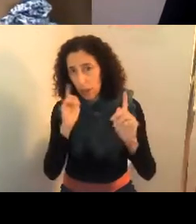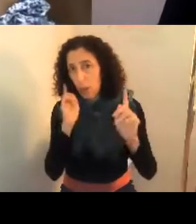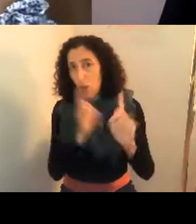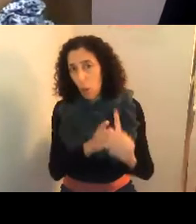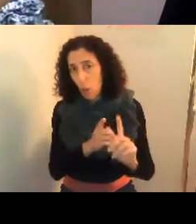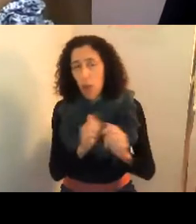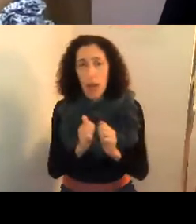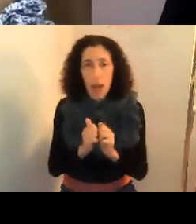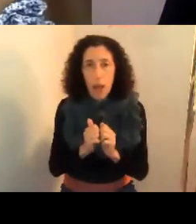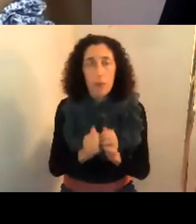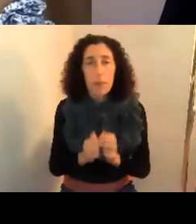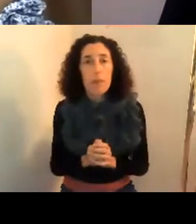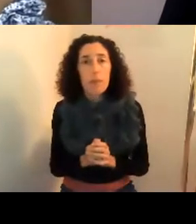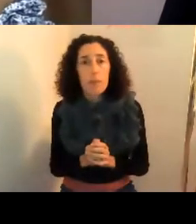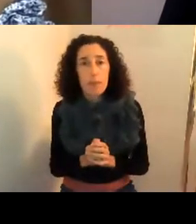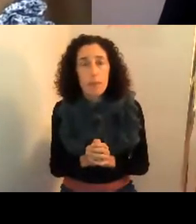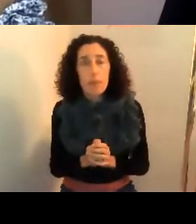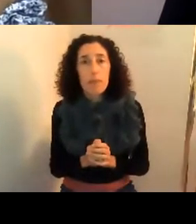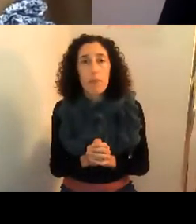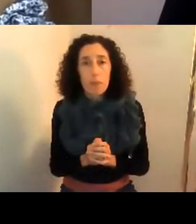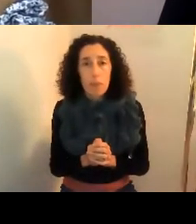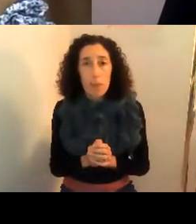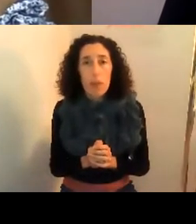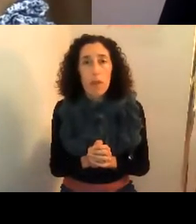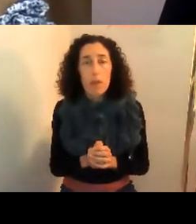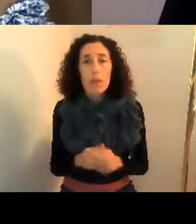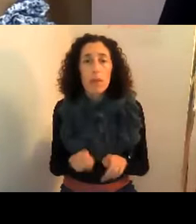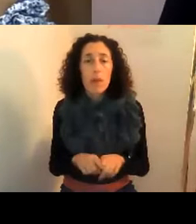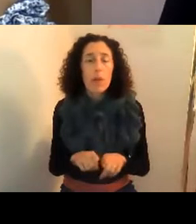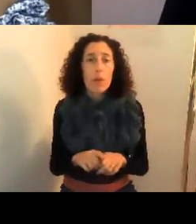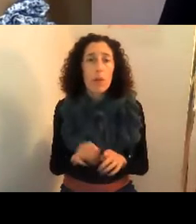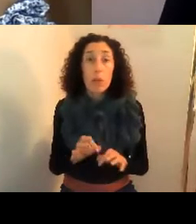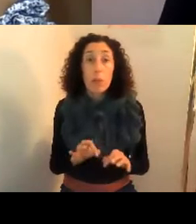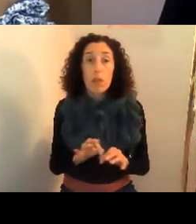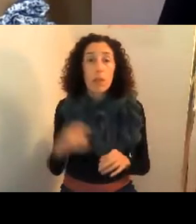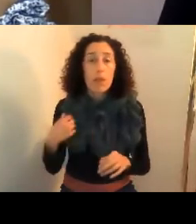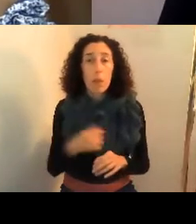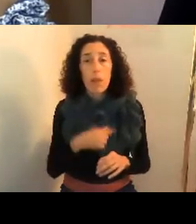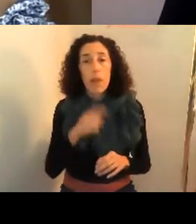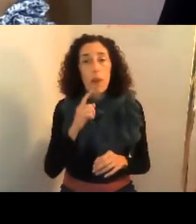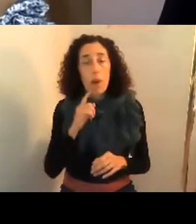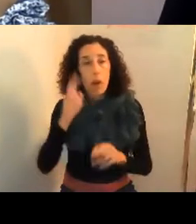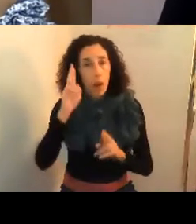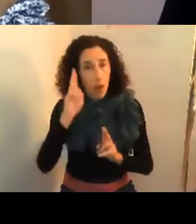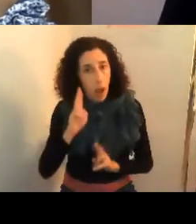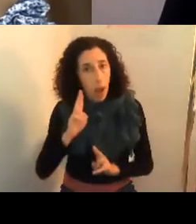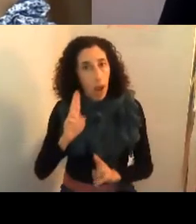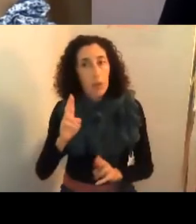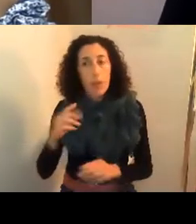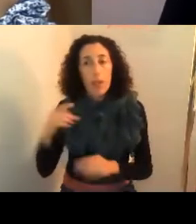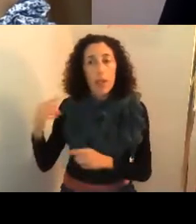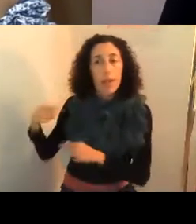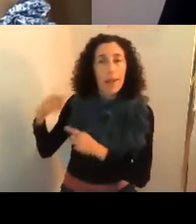particularly successful is we're honoring our histories, and not just our history as an Asian American community, but the Black